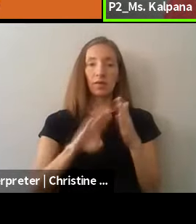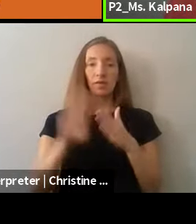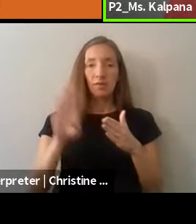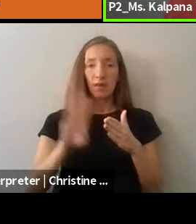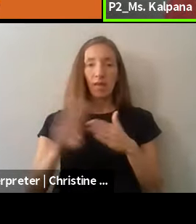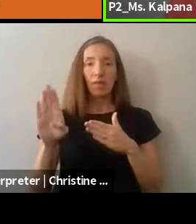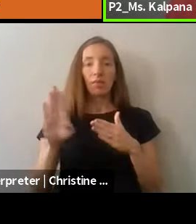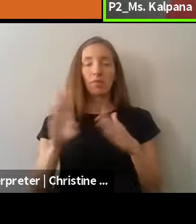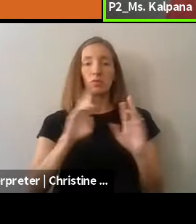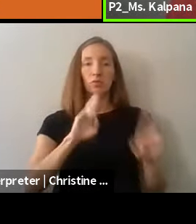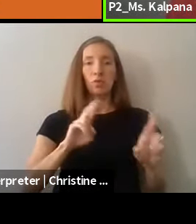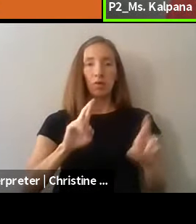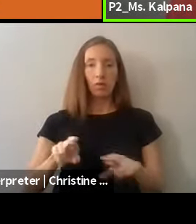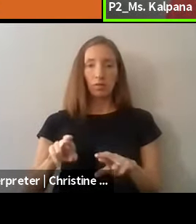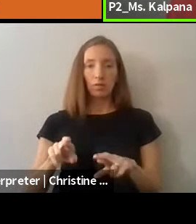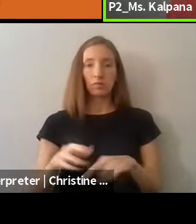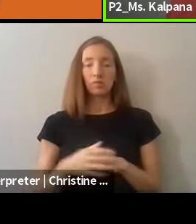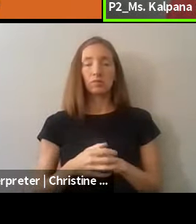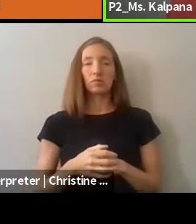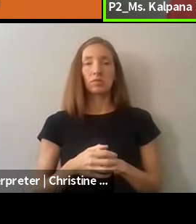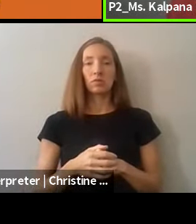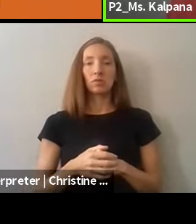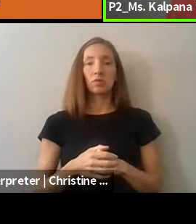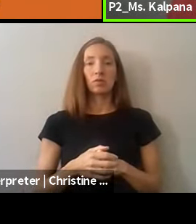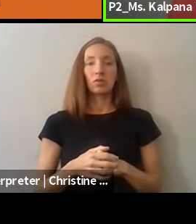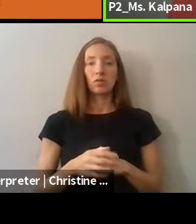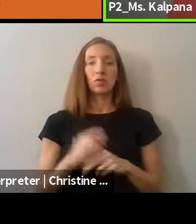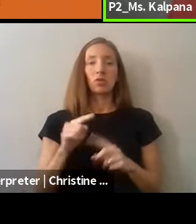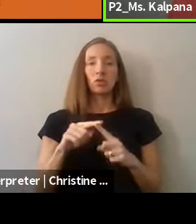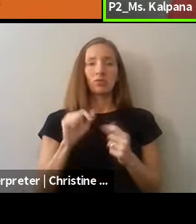systemic nature of GBV, we need to have a